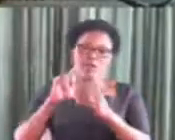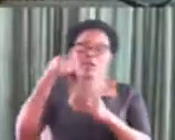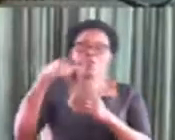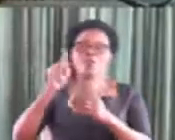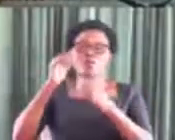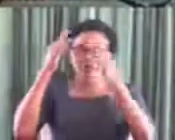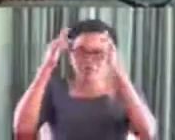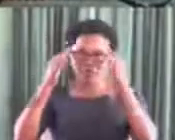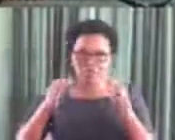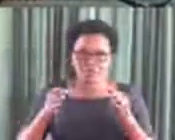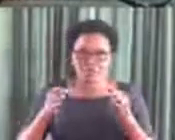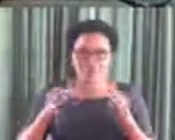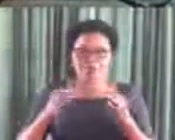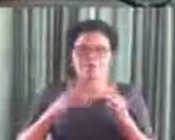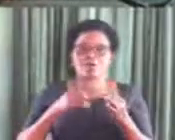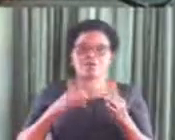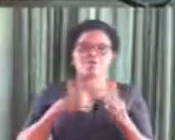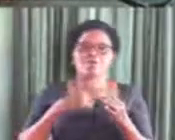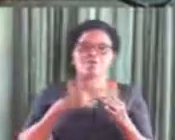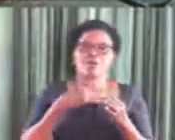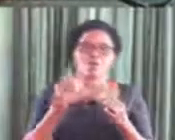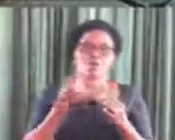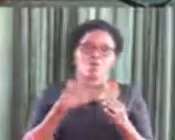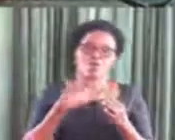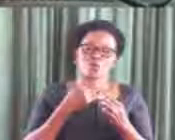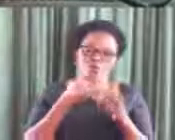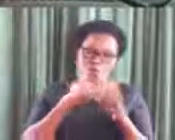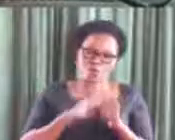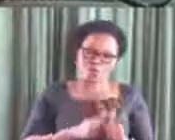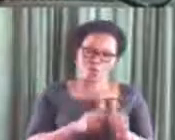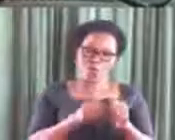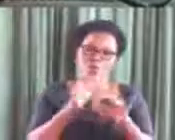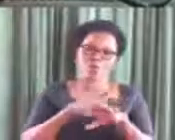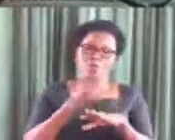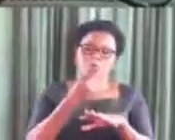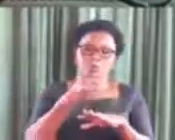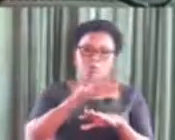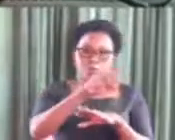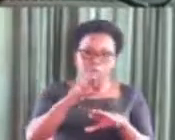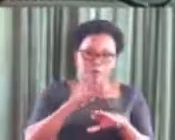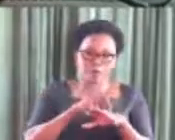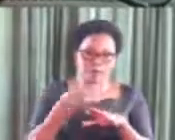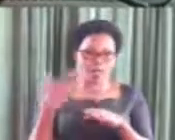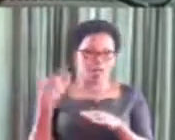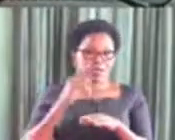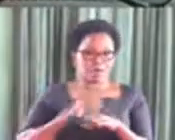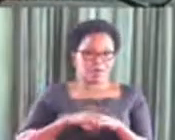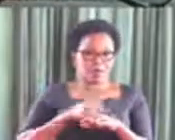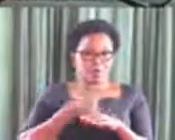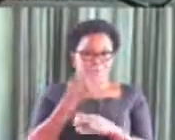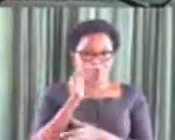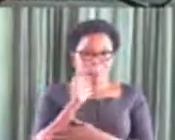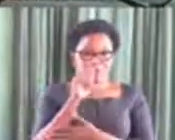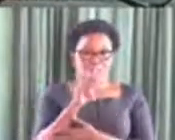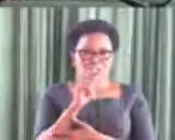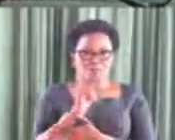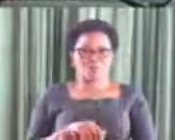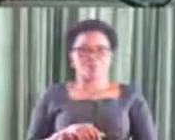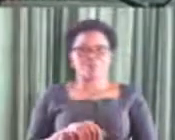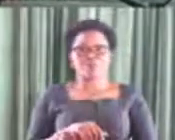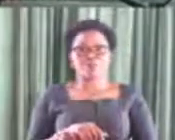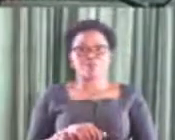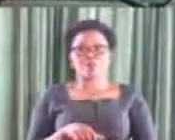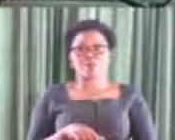up, not exactly on that, but two principles out of that. And I asked you last time, what is the